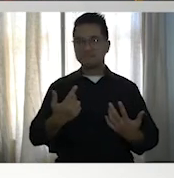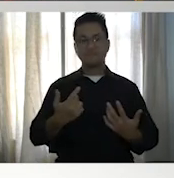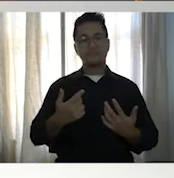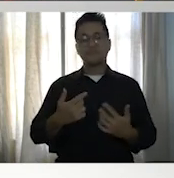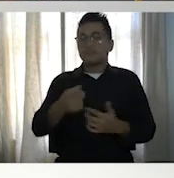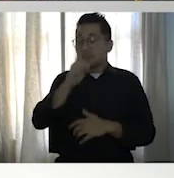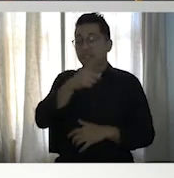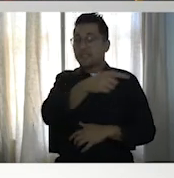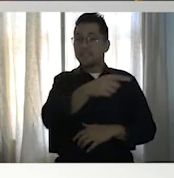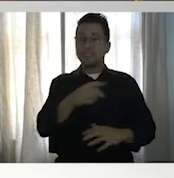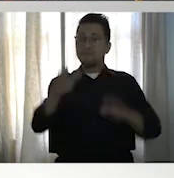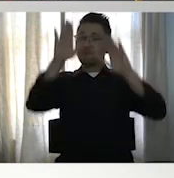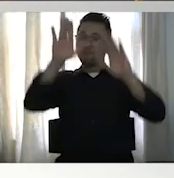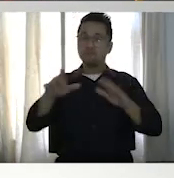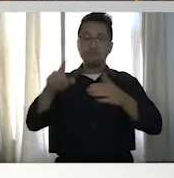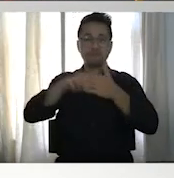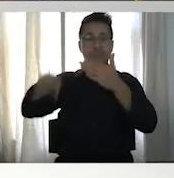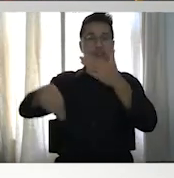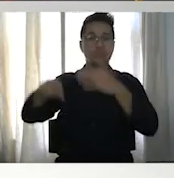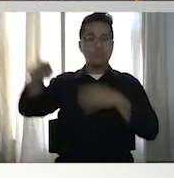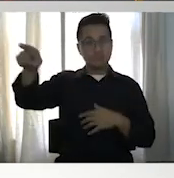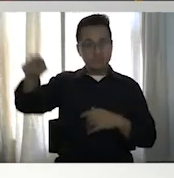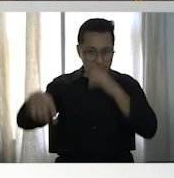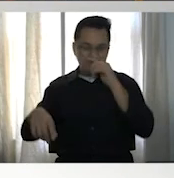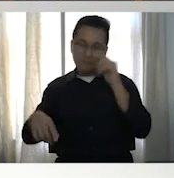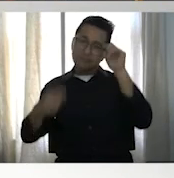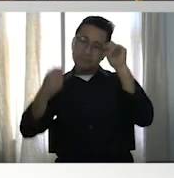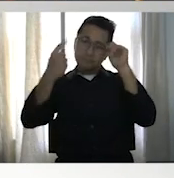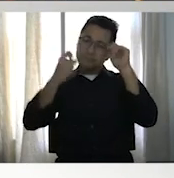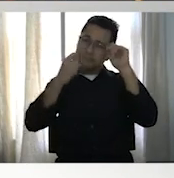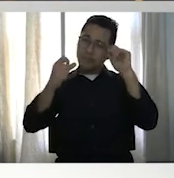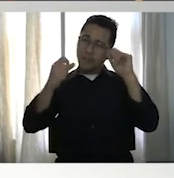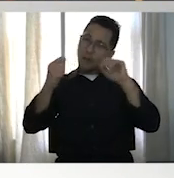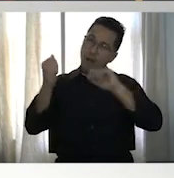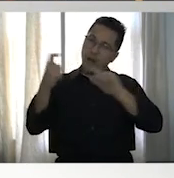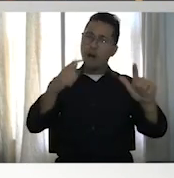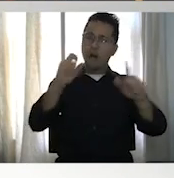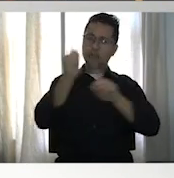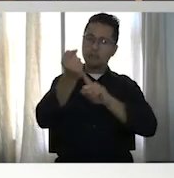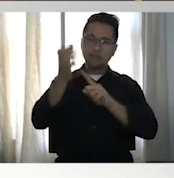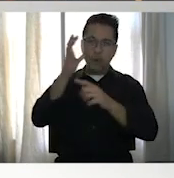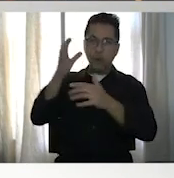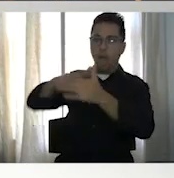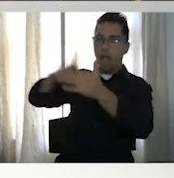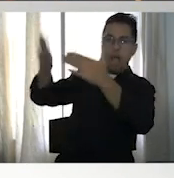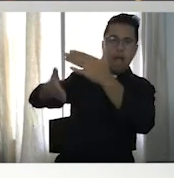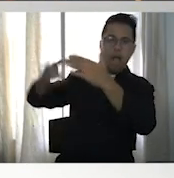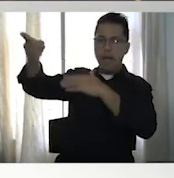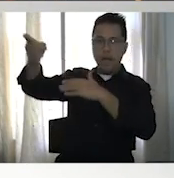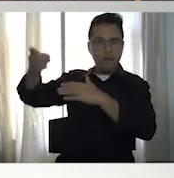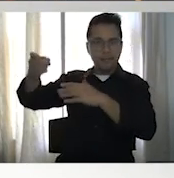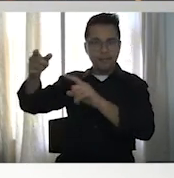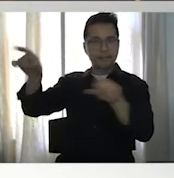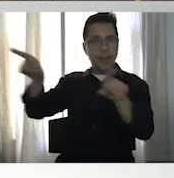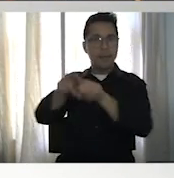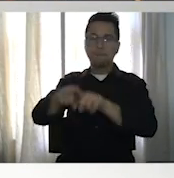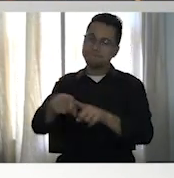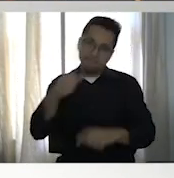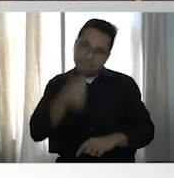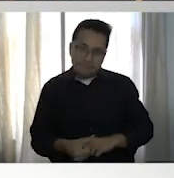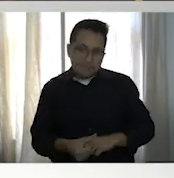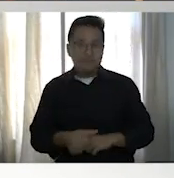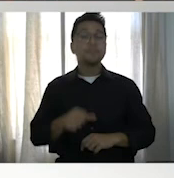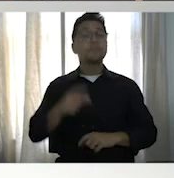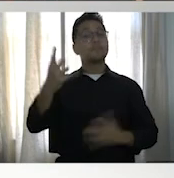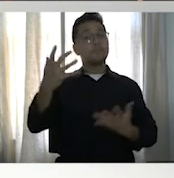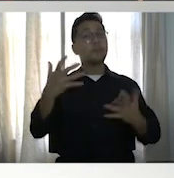is a great outcome. Not all outcomes are this wonderful, but what I'd